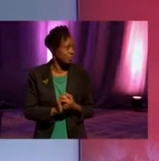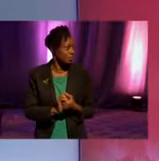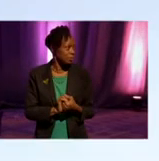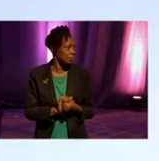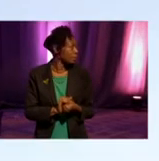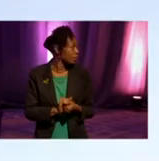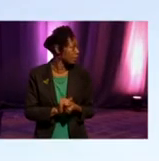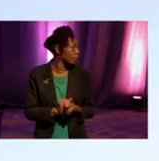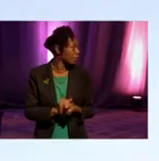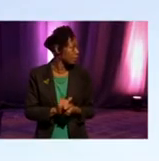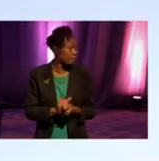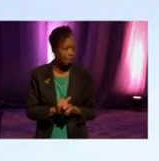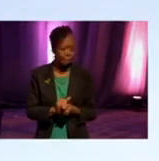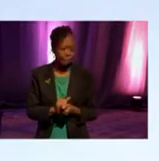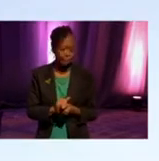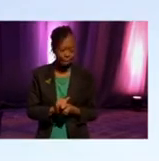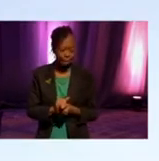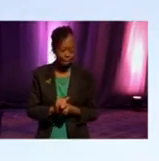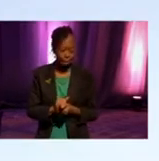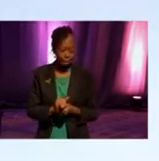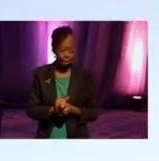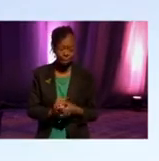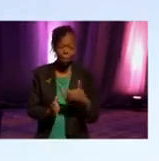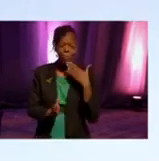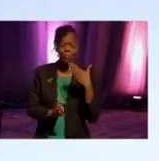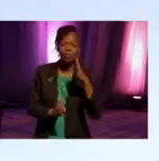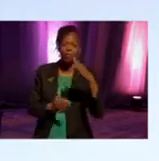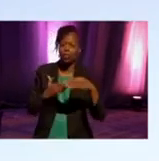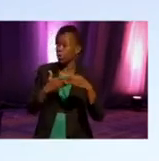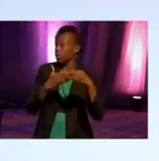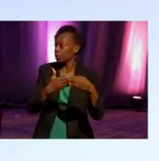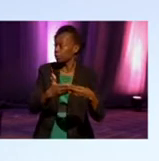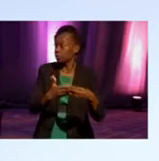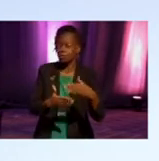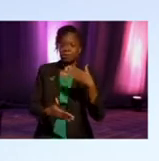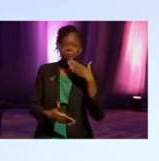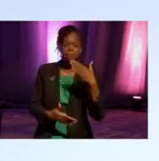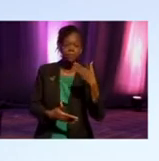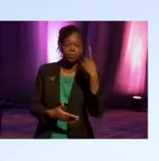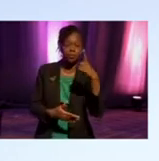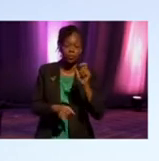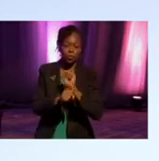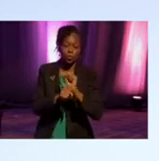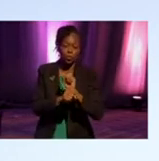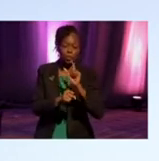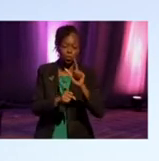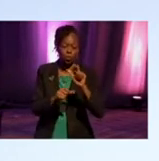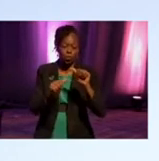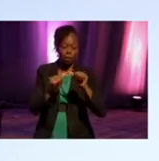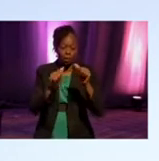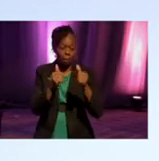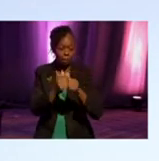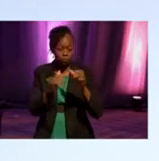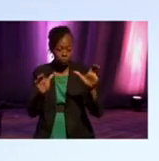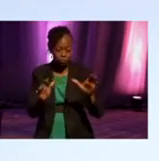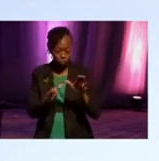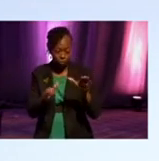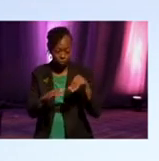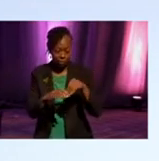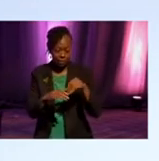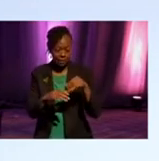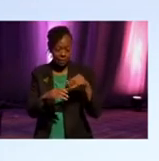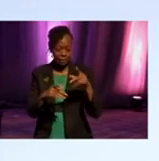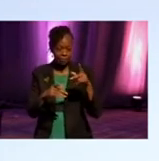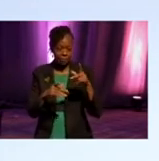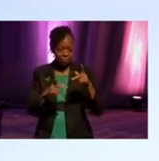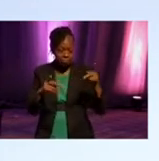And so, Mayor Bowser, what I'll say to you is thank you for your leadership. Thank you for the work that your administration is doing in this space.